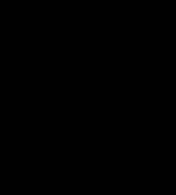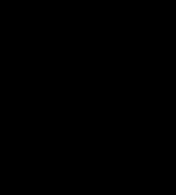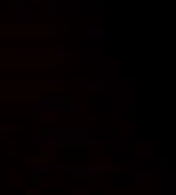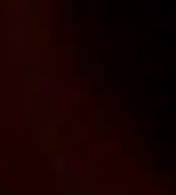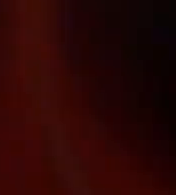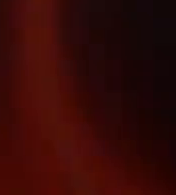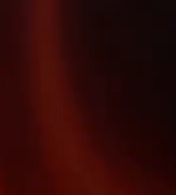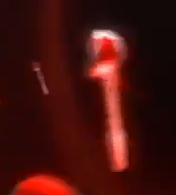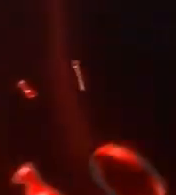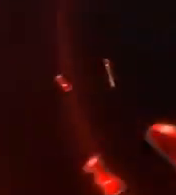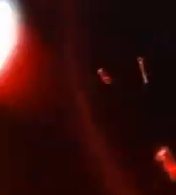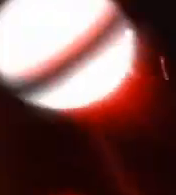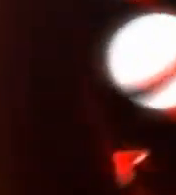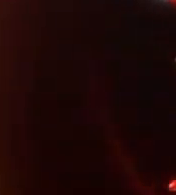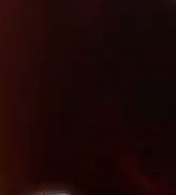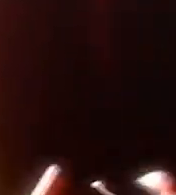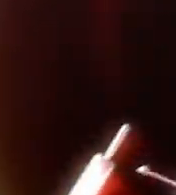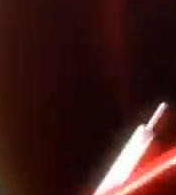hits.